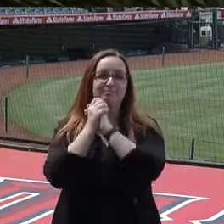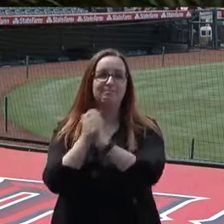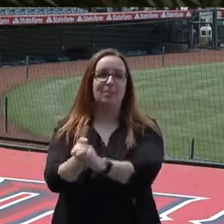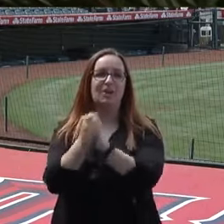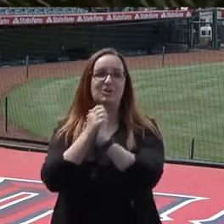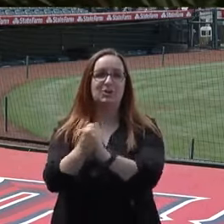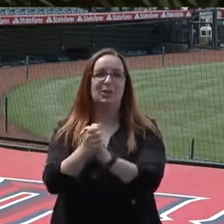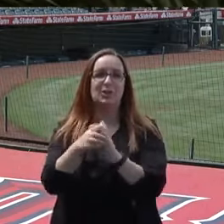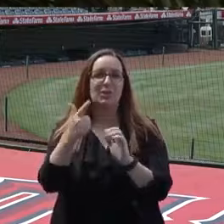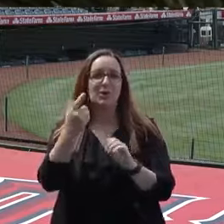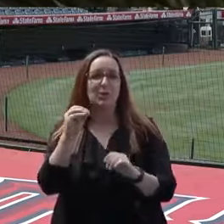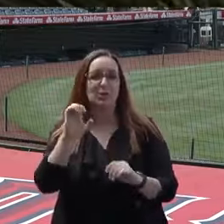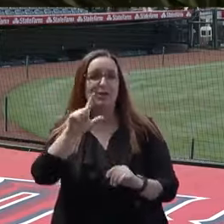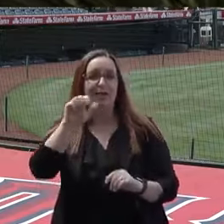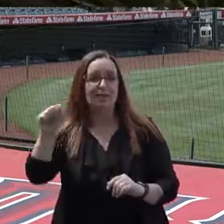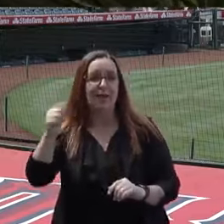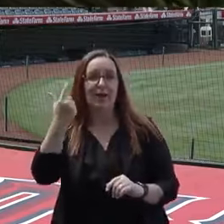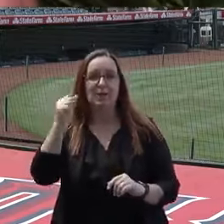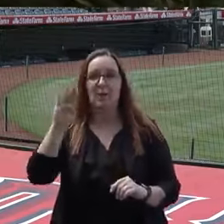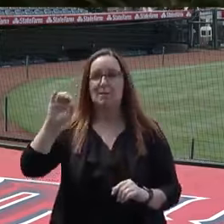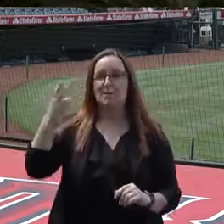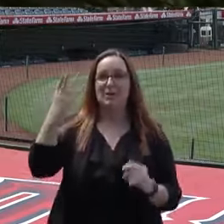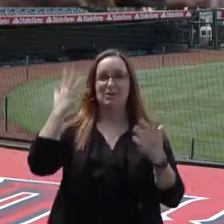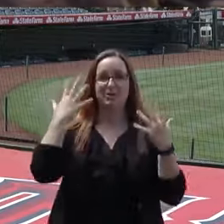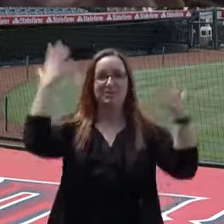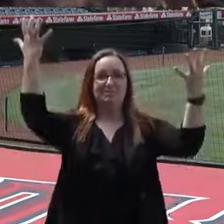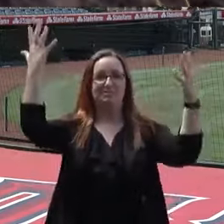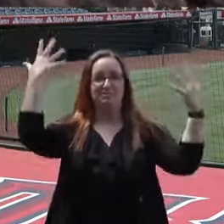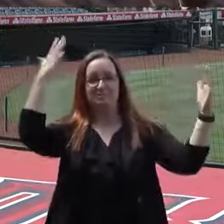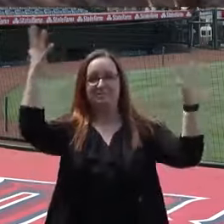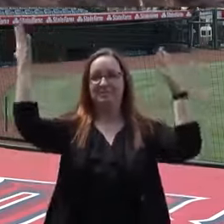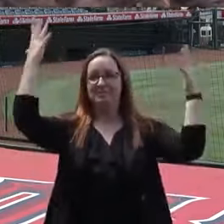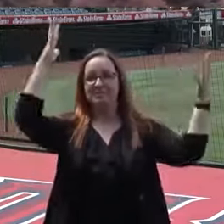Go CLA and go beach.